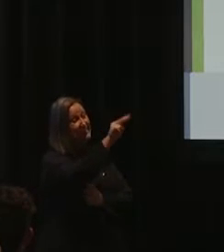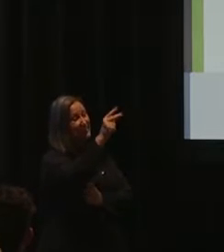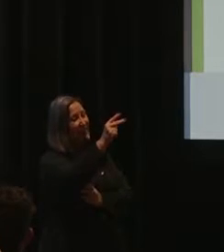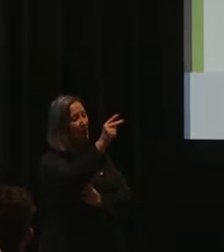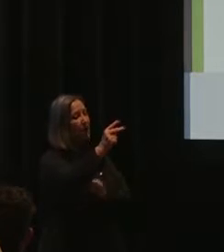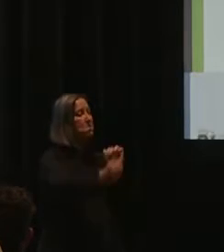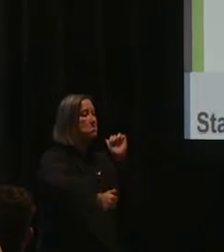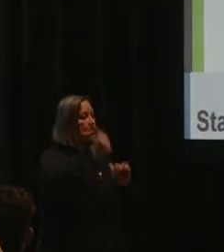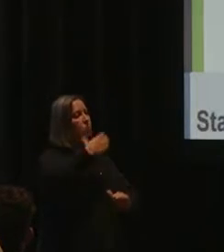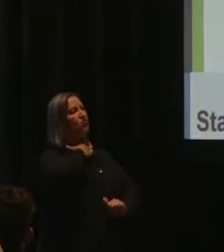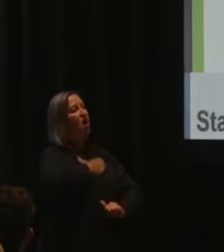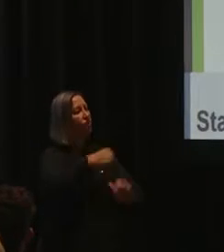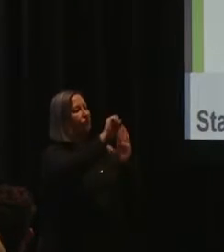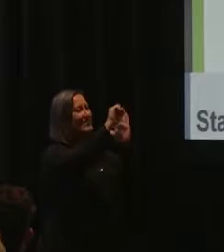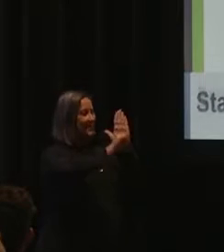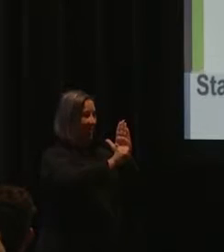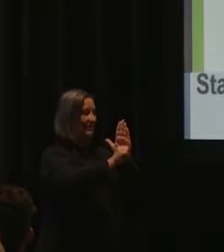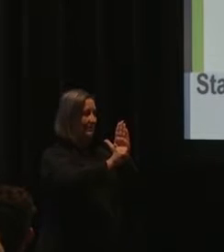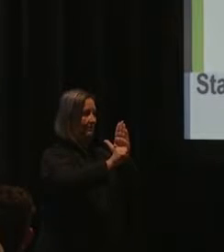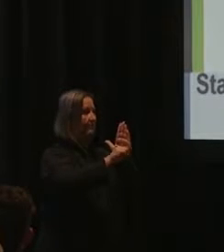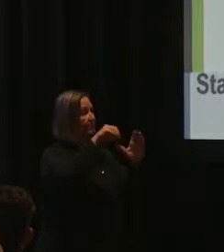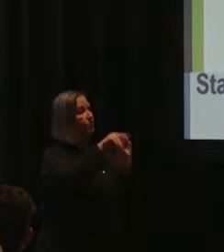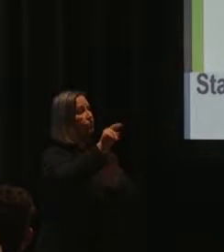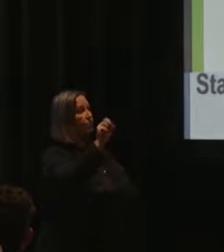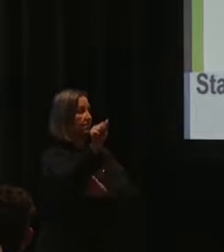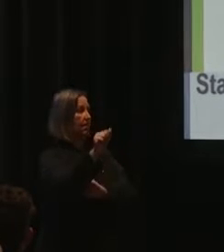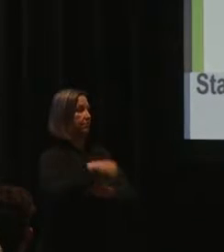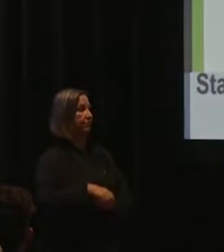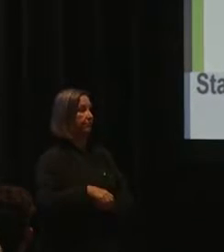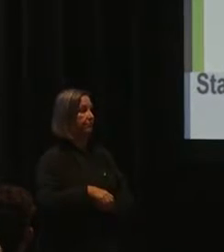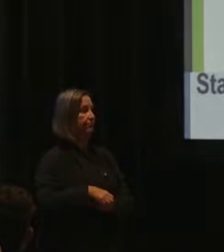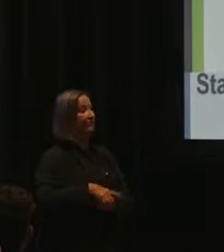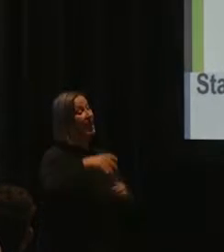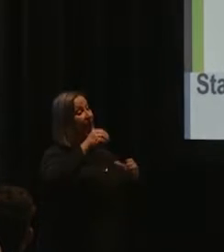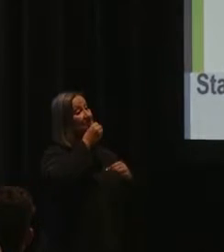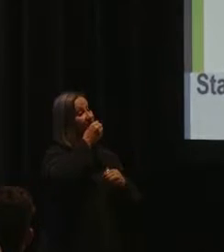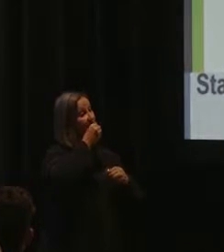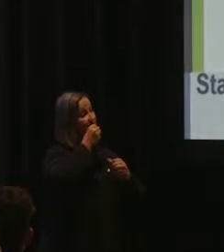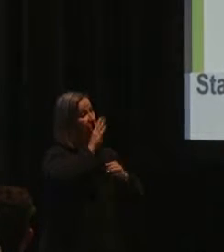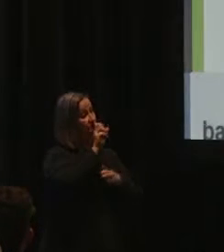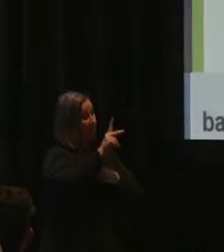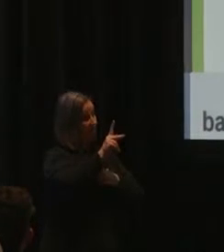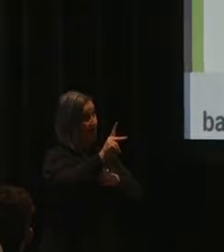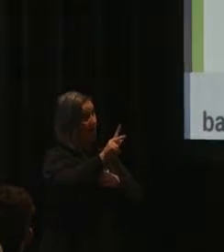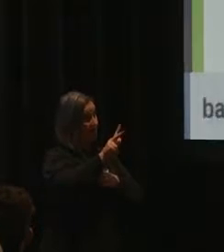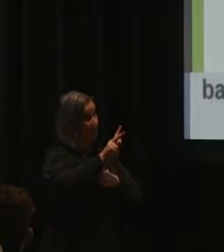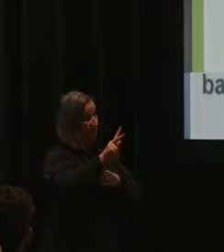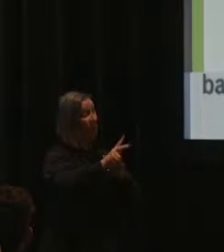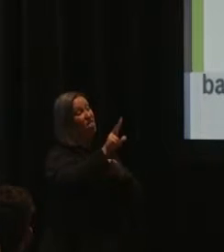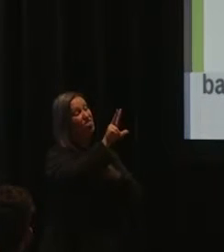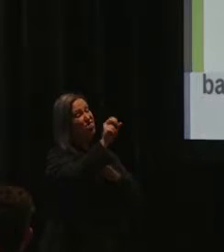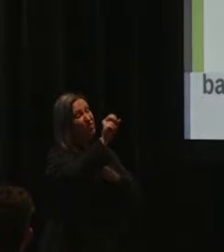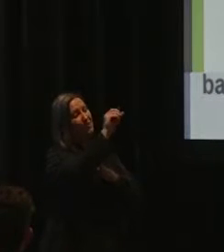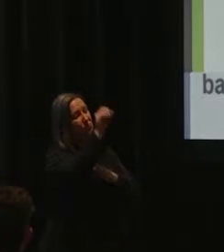States. And 36% of the clients from the San Antonio Food Bank are children.